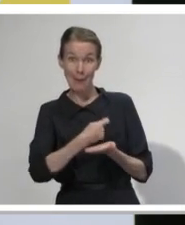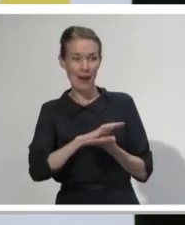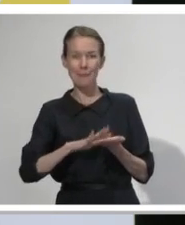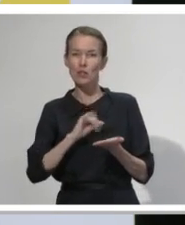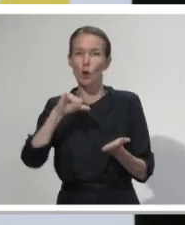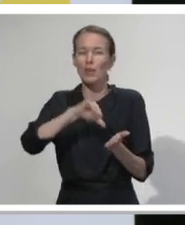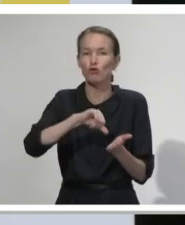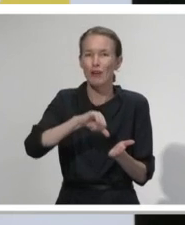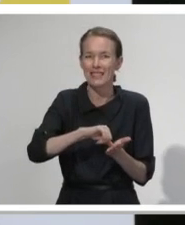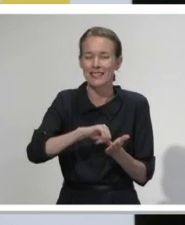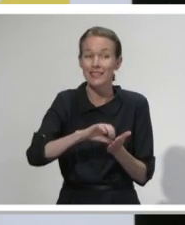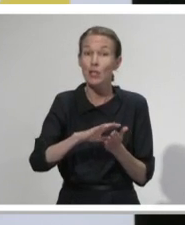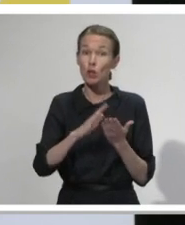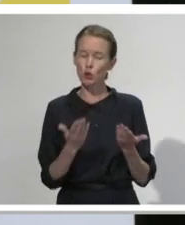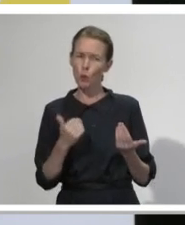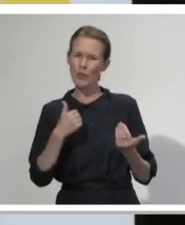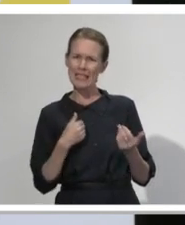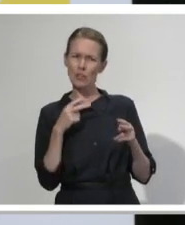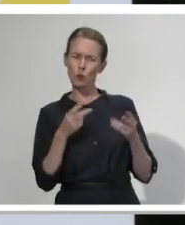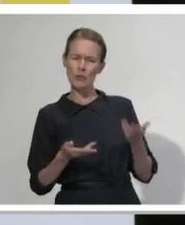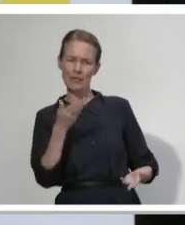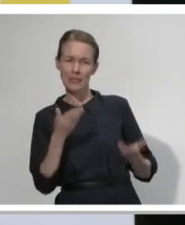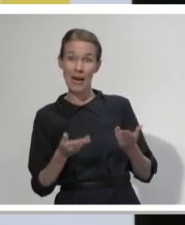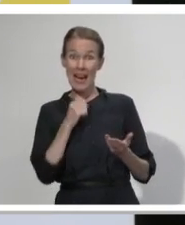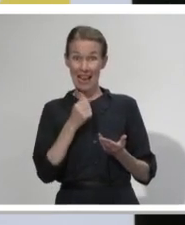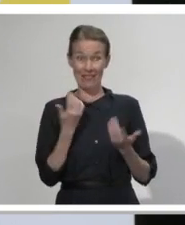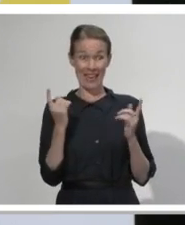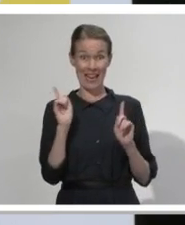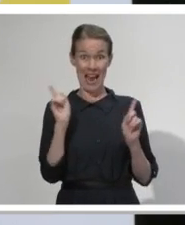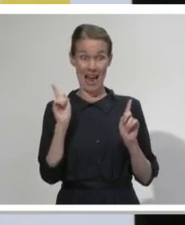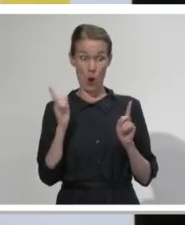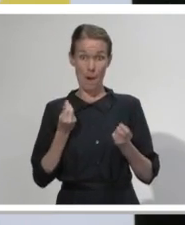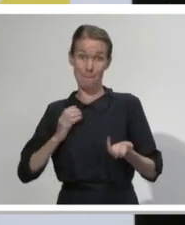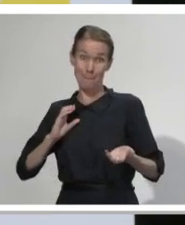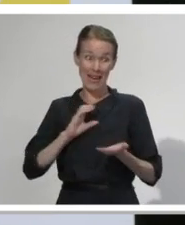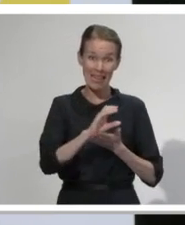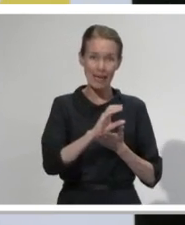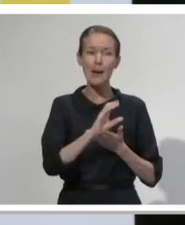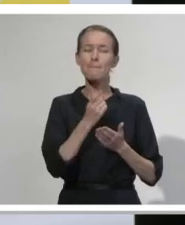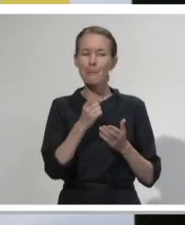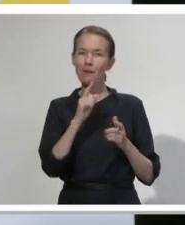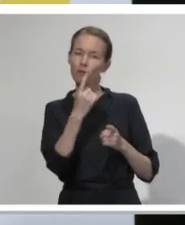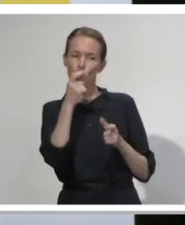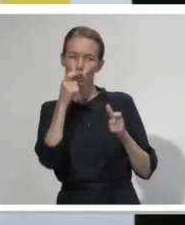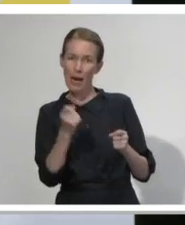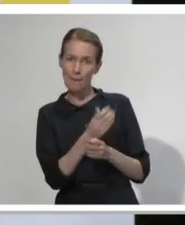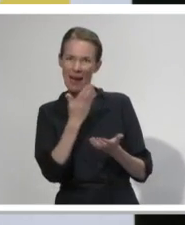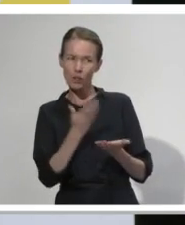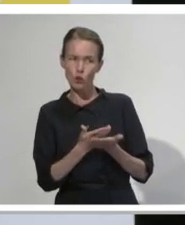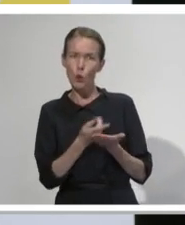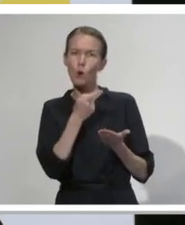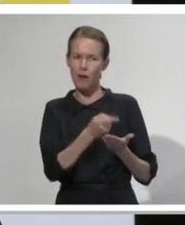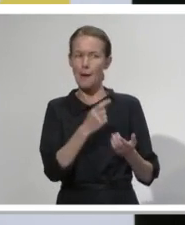to those small and medium enterprises as quickly as possible, but it's been delivered in a responsible way. What do you say to